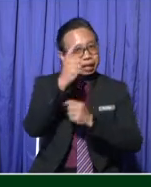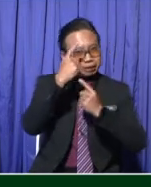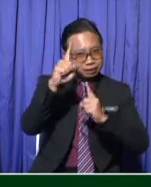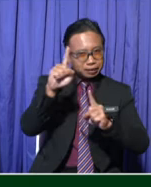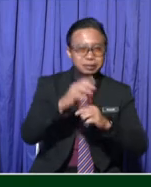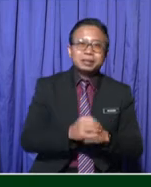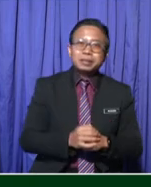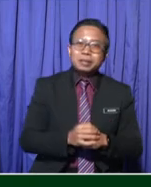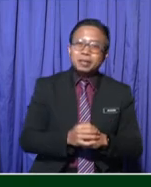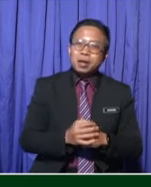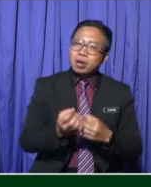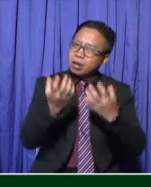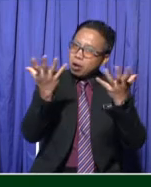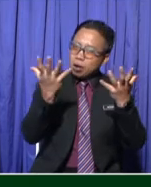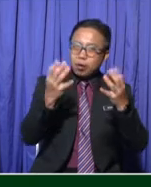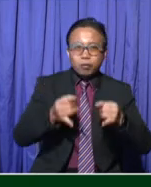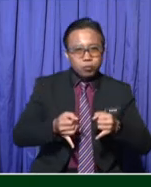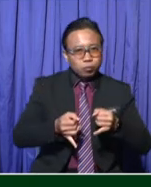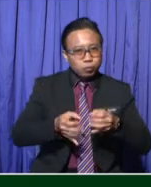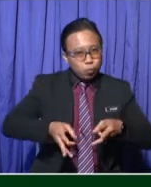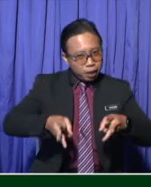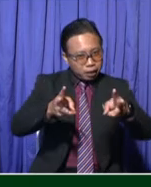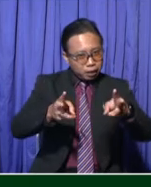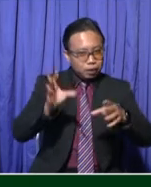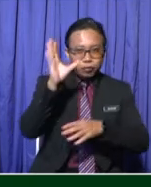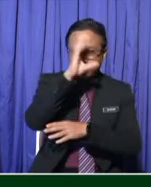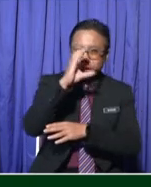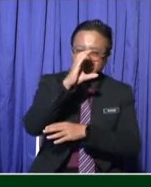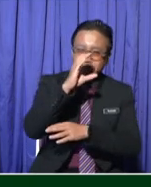There are many ways to find the answer.